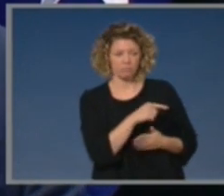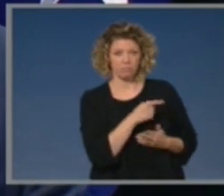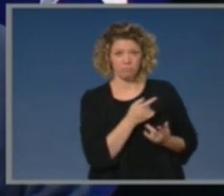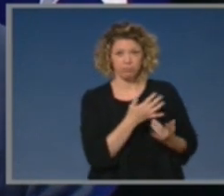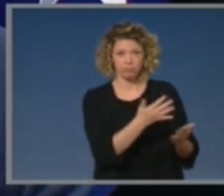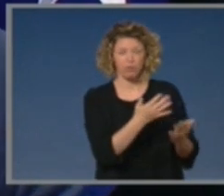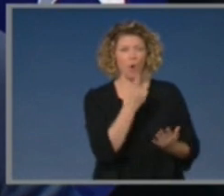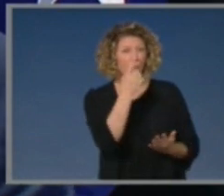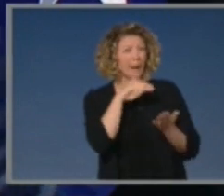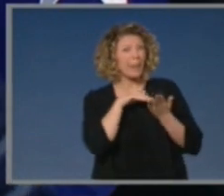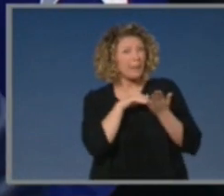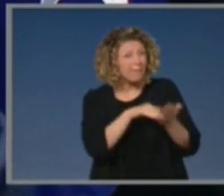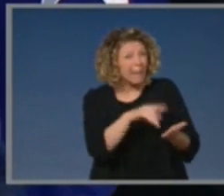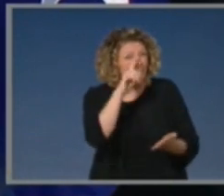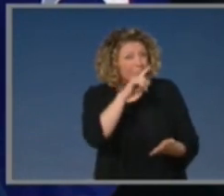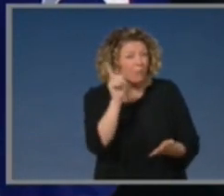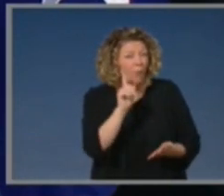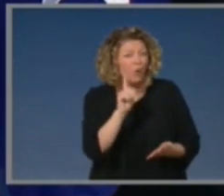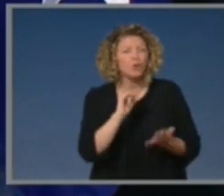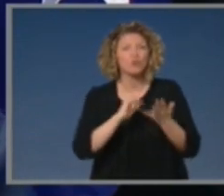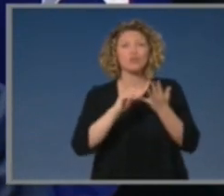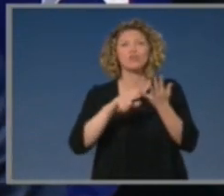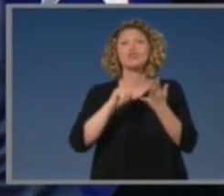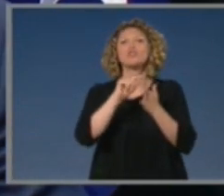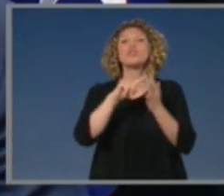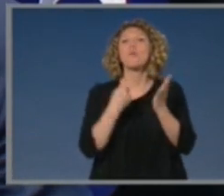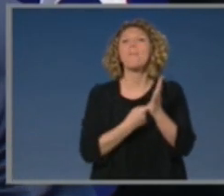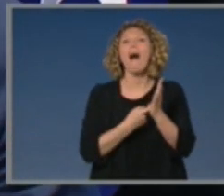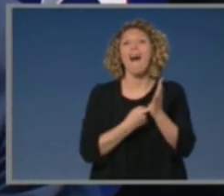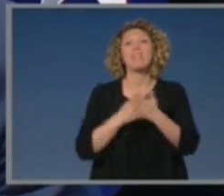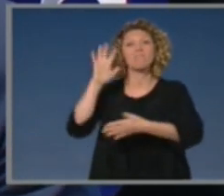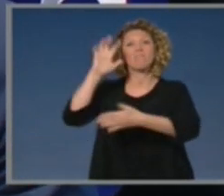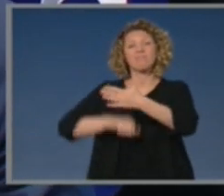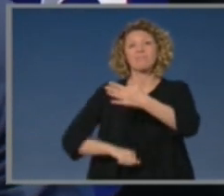are accessing their own super of almost $10 billion.